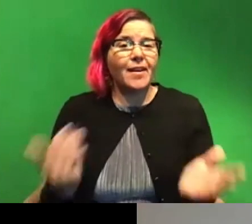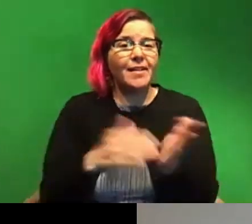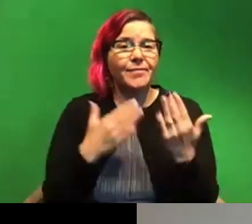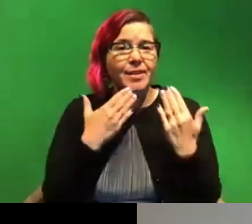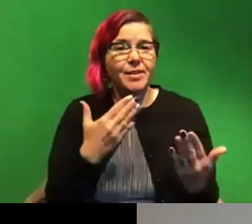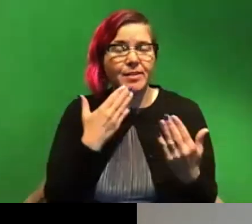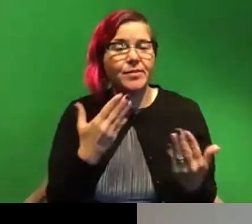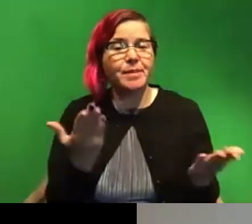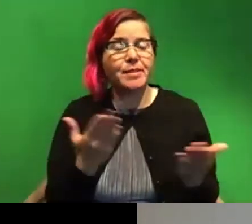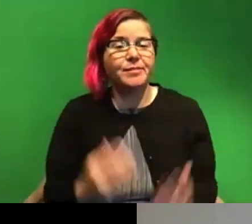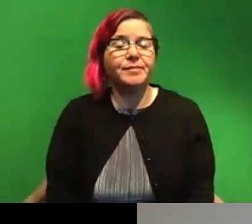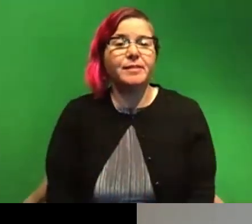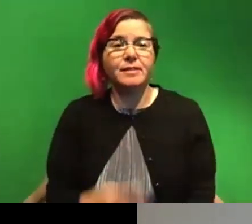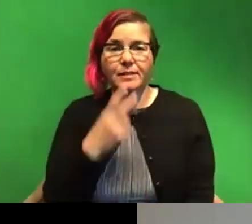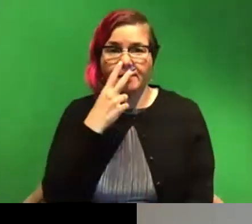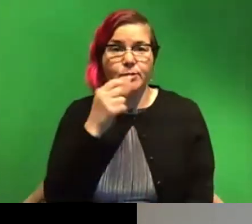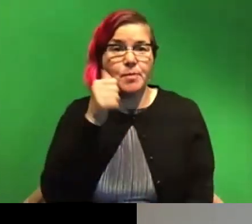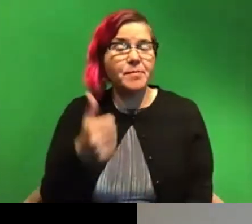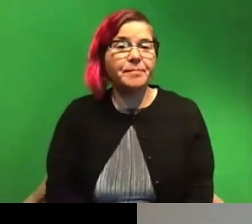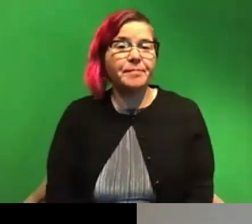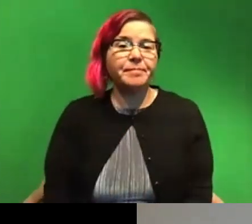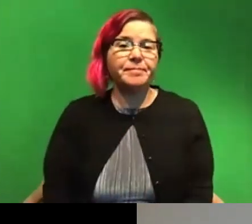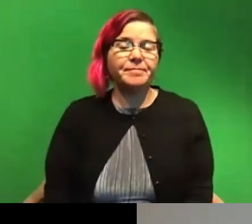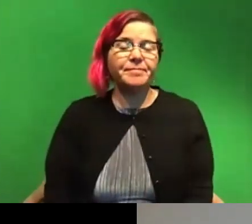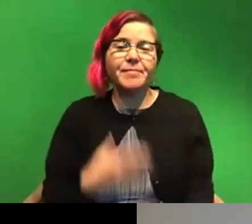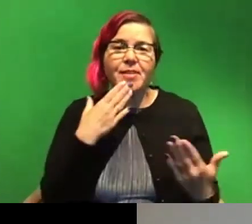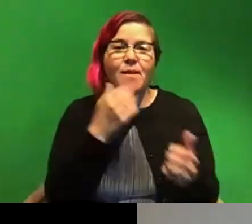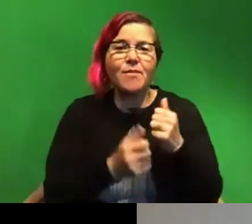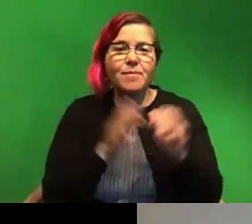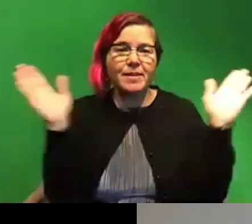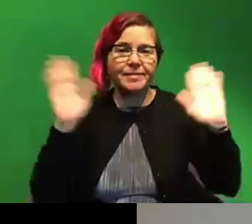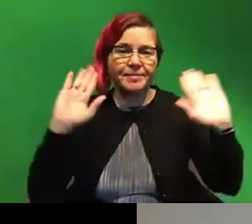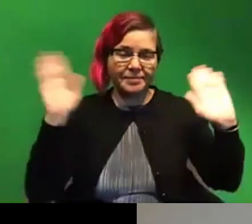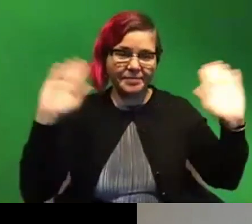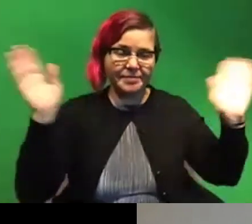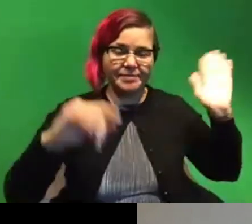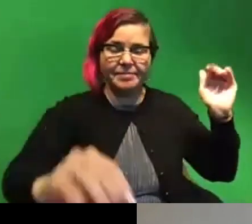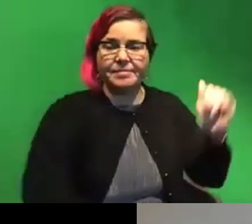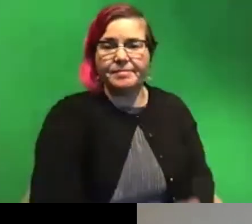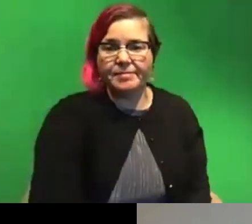much for being here, and we'll see y'all tomorrow. Thank you, everyone. Bye. Bye.